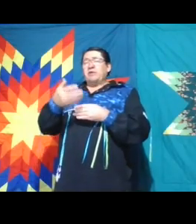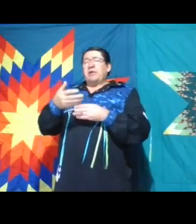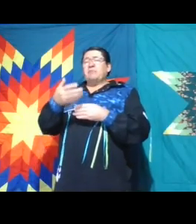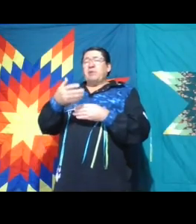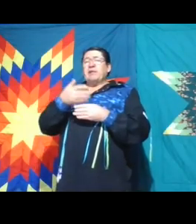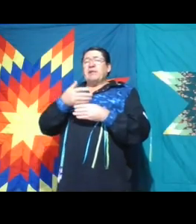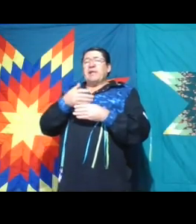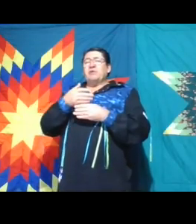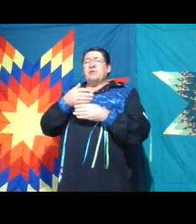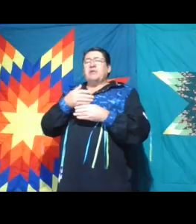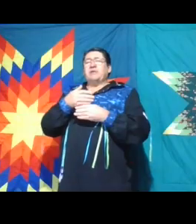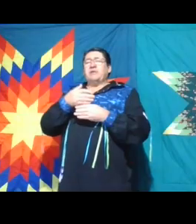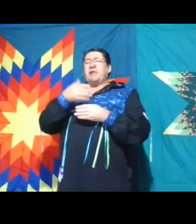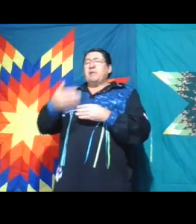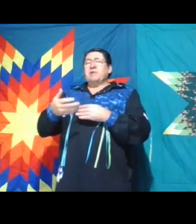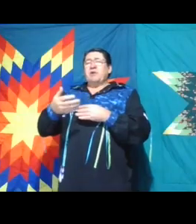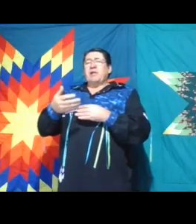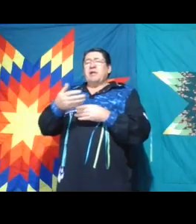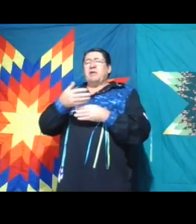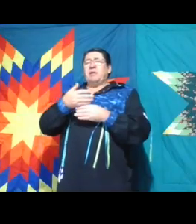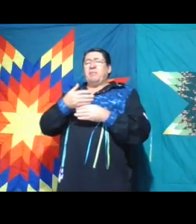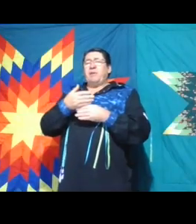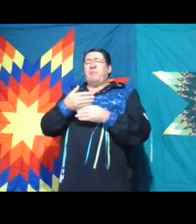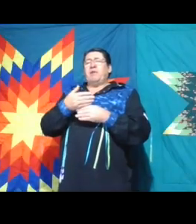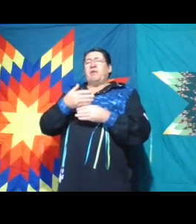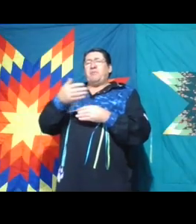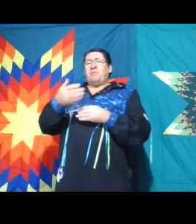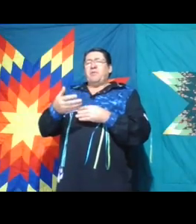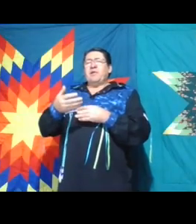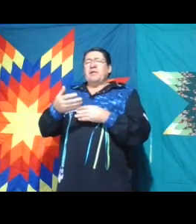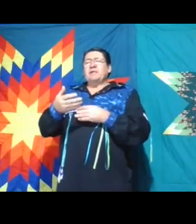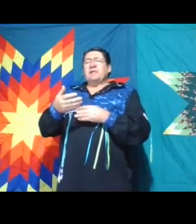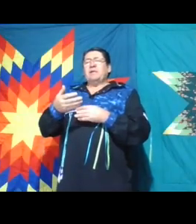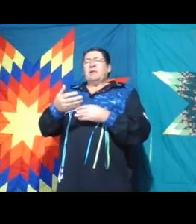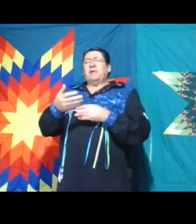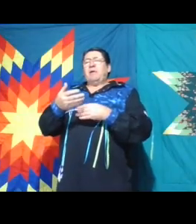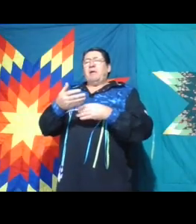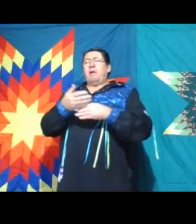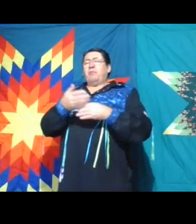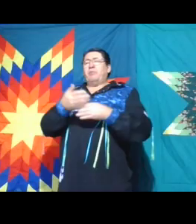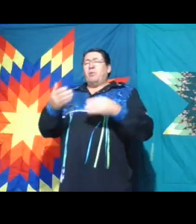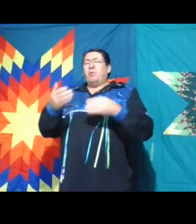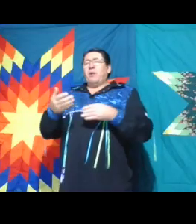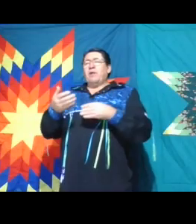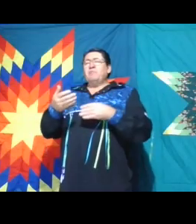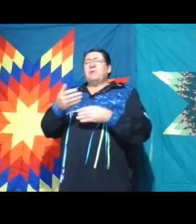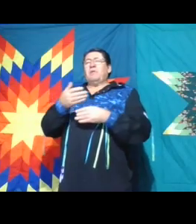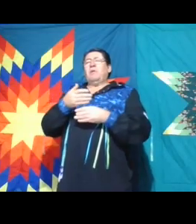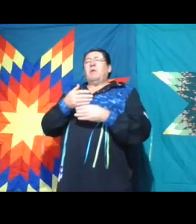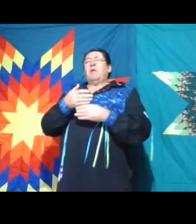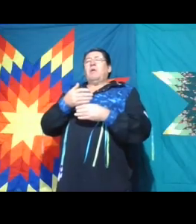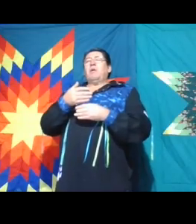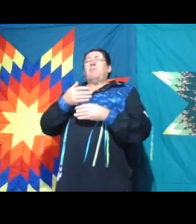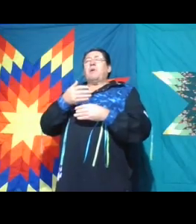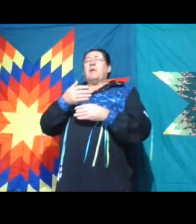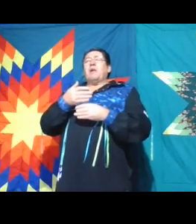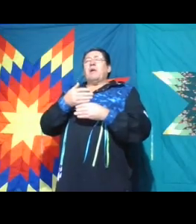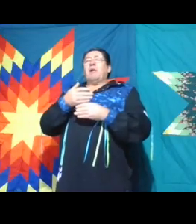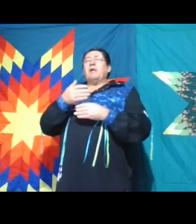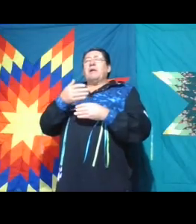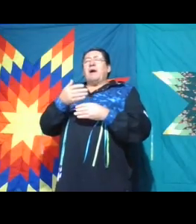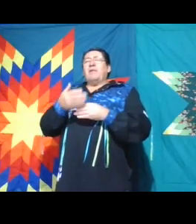earning that trust, building that trust, you're demonstrating your commitment through these programs.